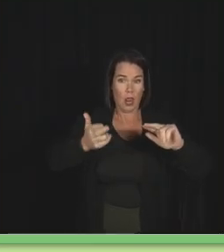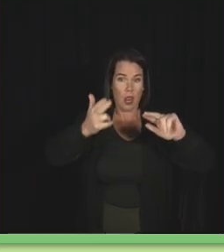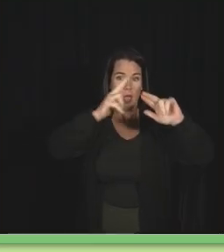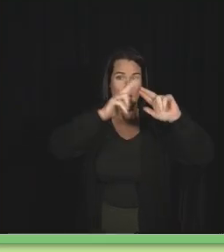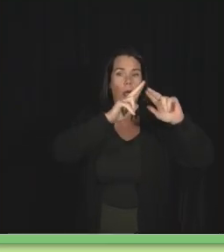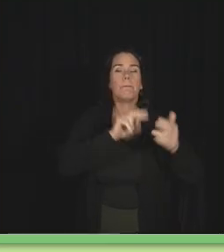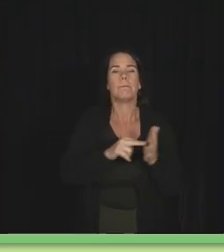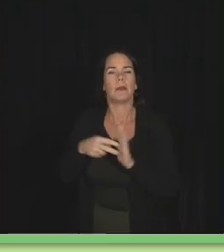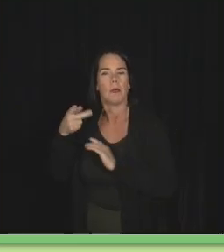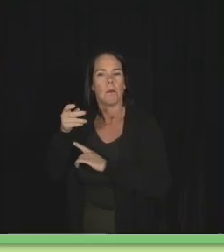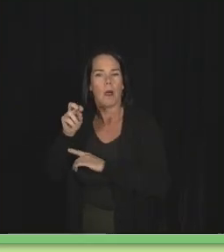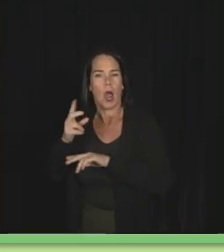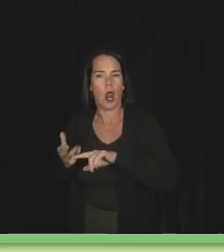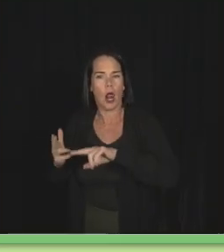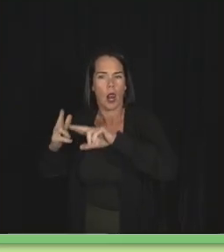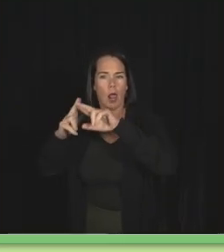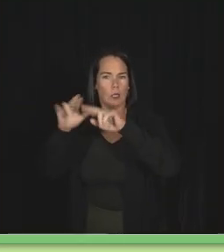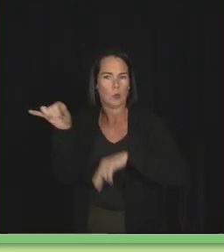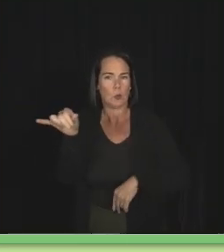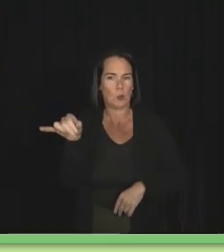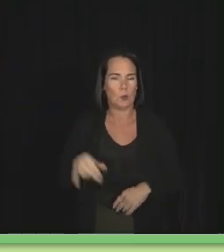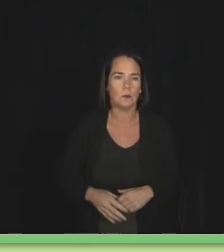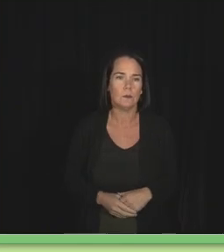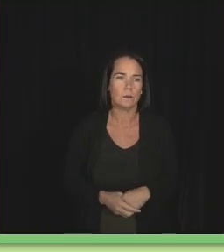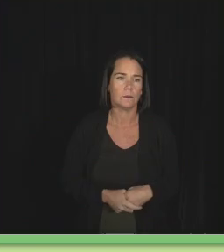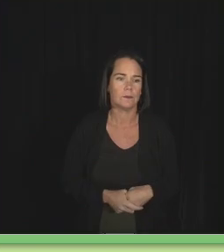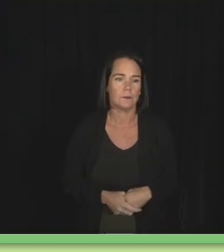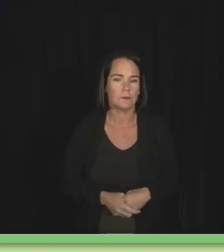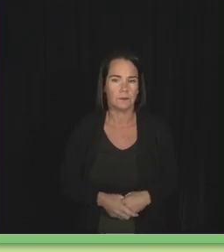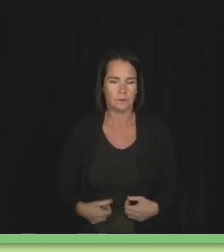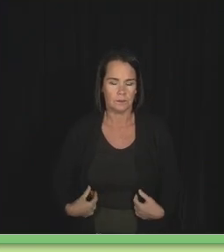my number of pods go up as well.